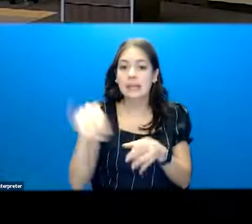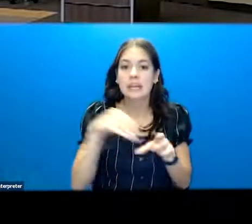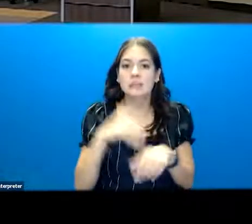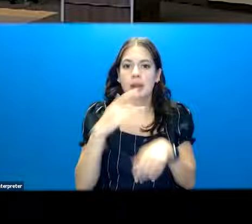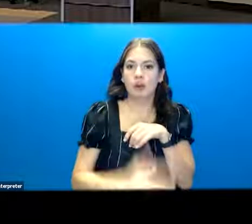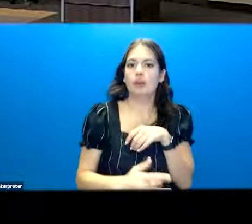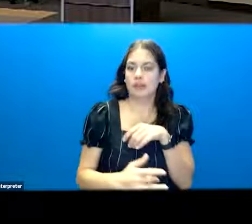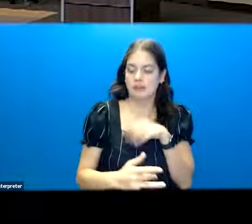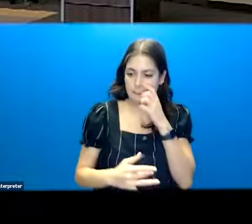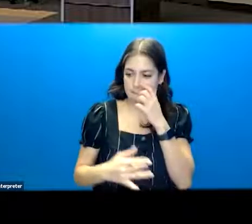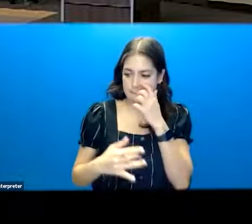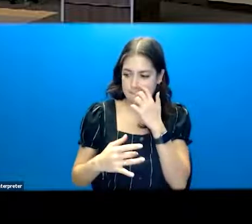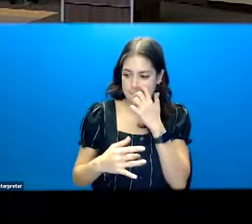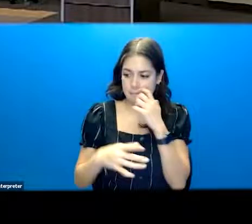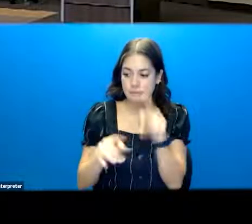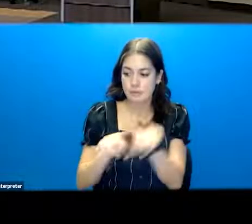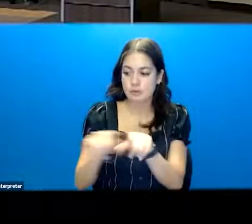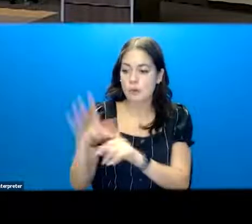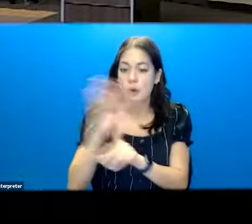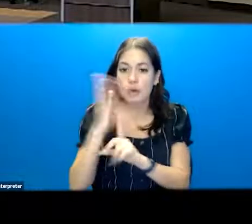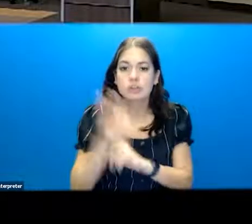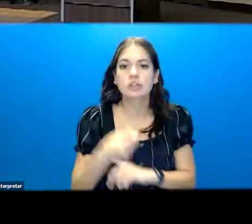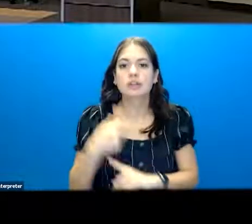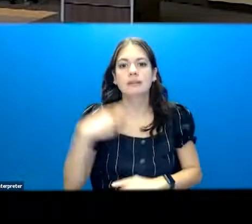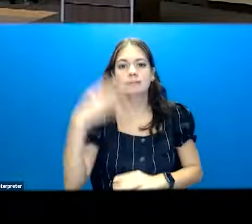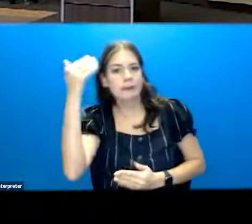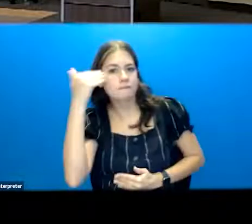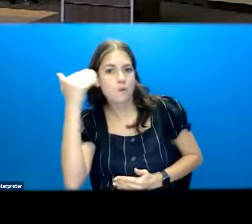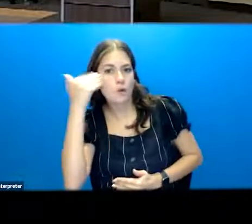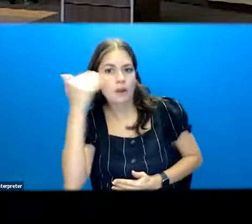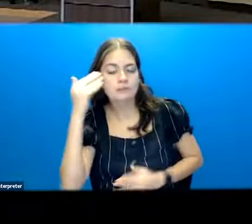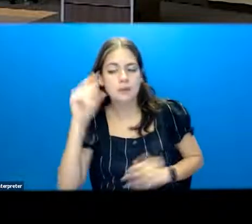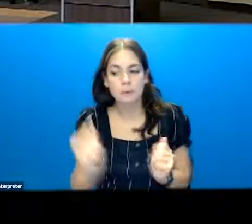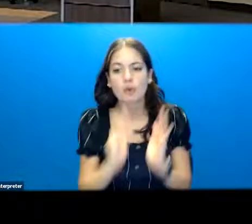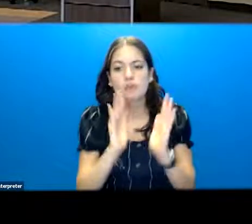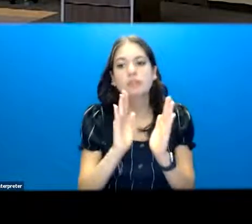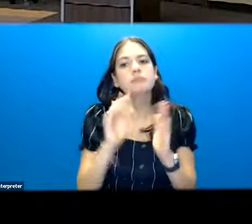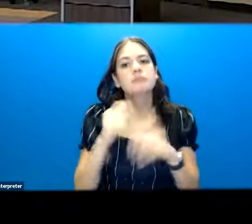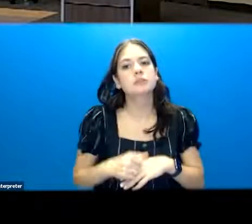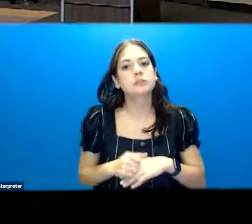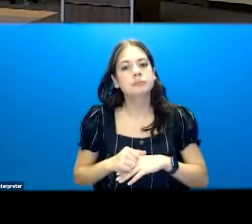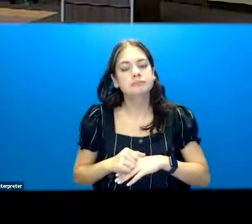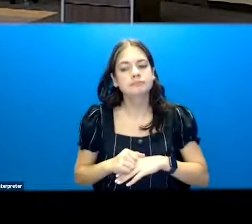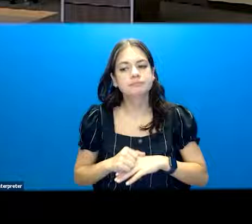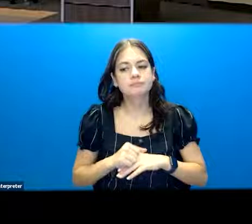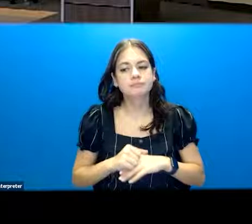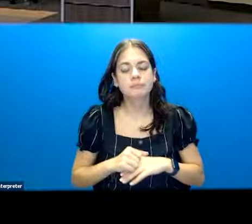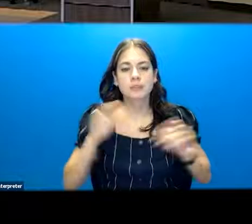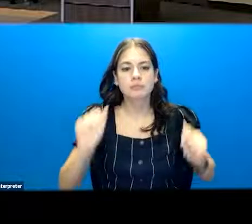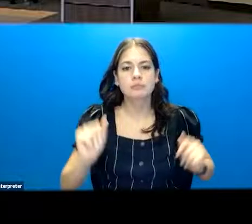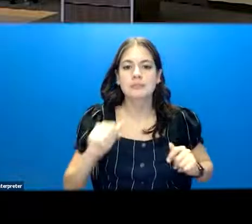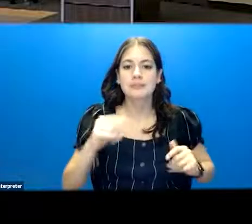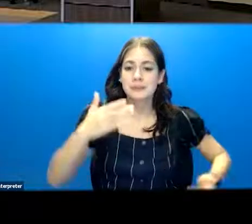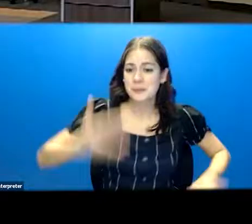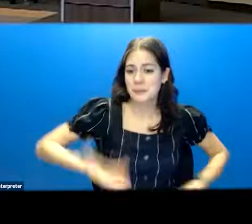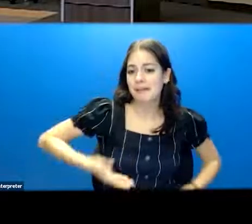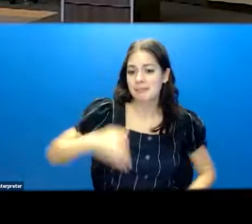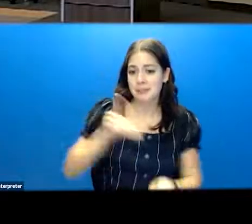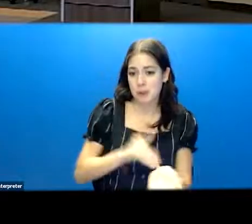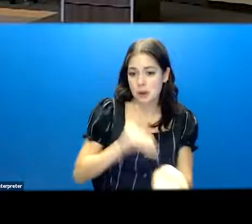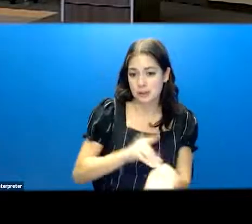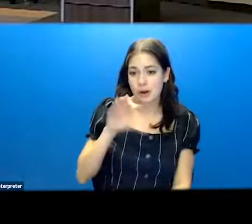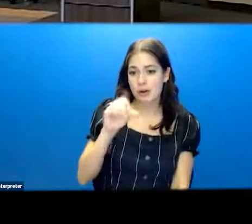services, as well as culturally informed approaches used to address racial inequities. And with that, please welcome